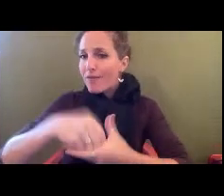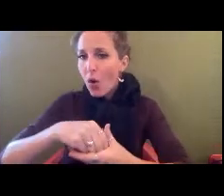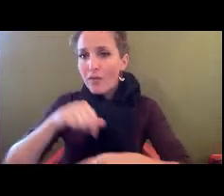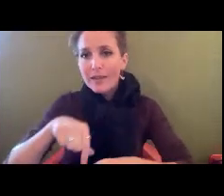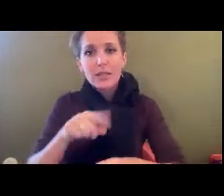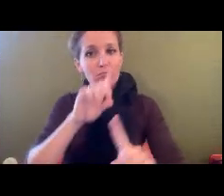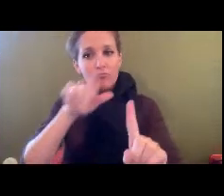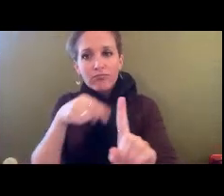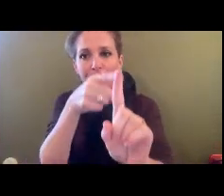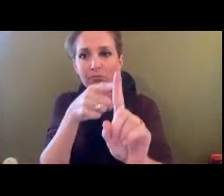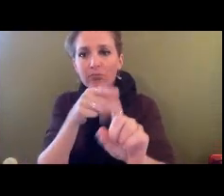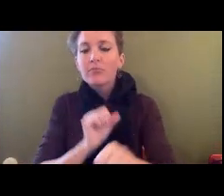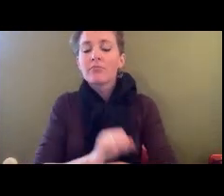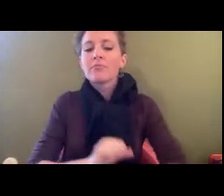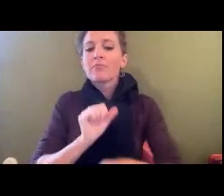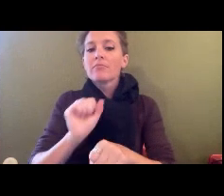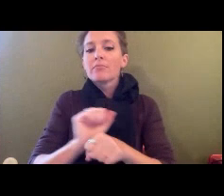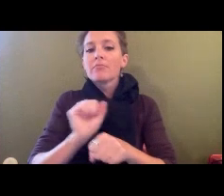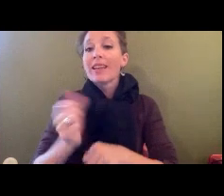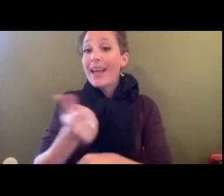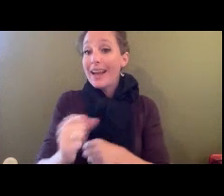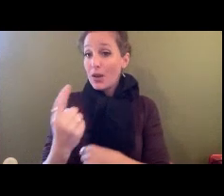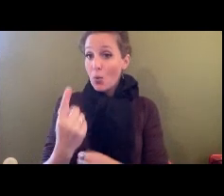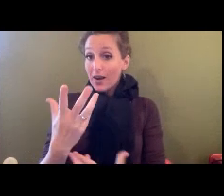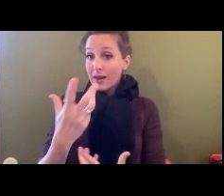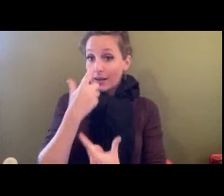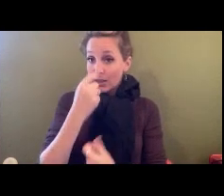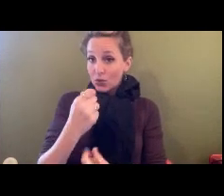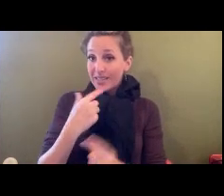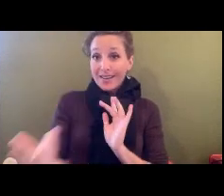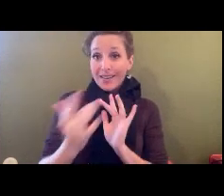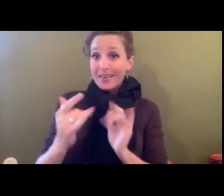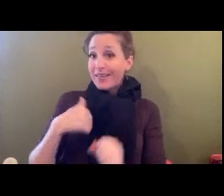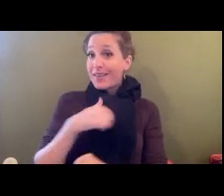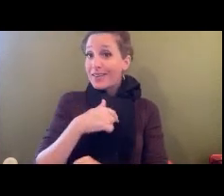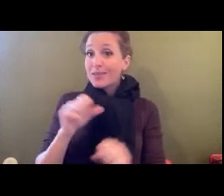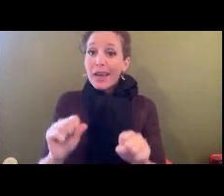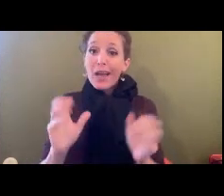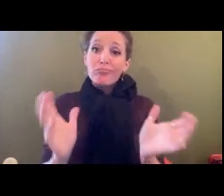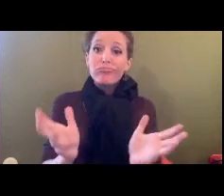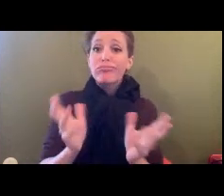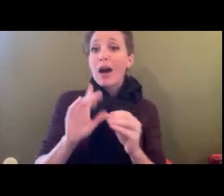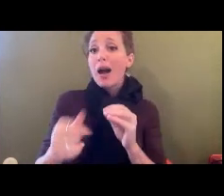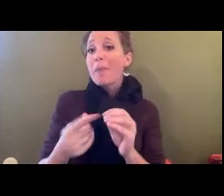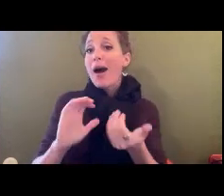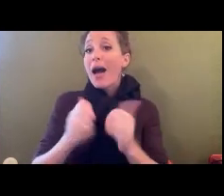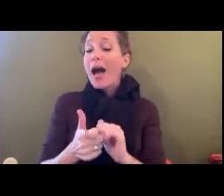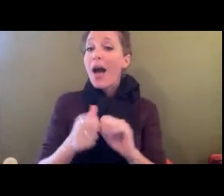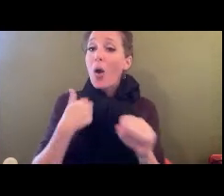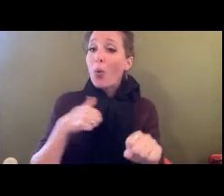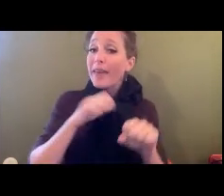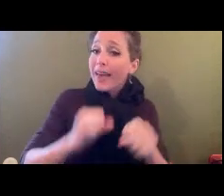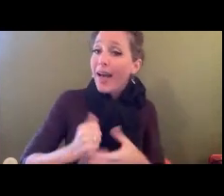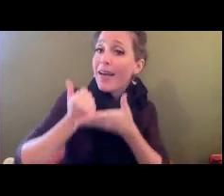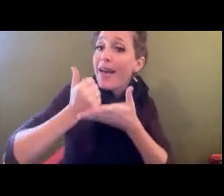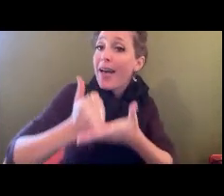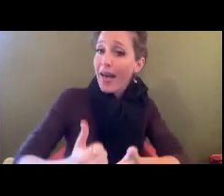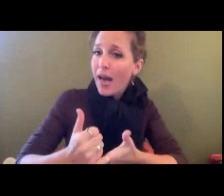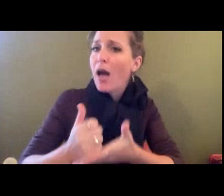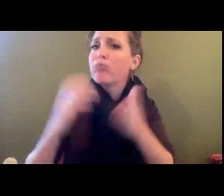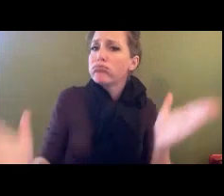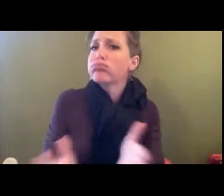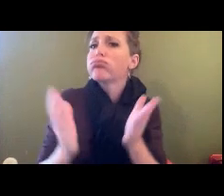effort. And we would like for anyone that's interested to reach out to us, and we can talk about ways in which we can help to implement the